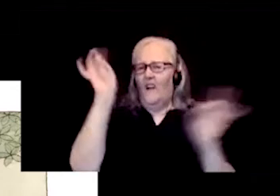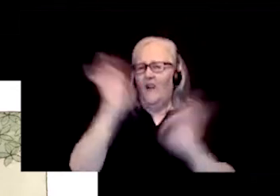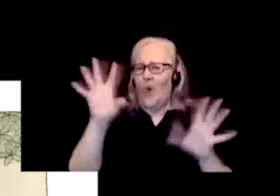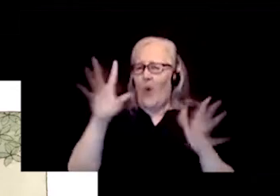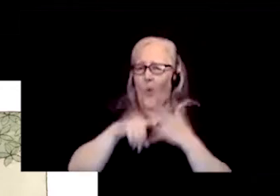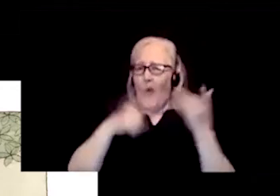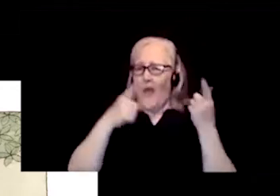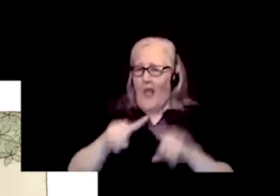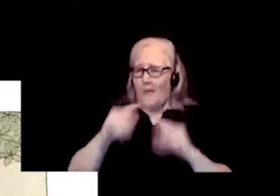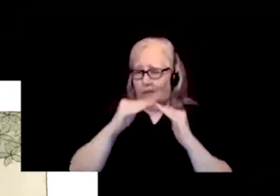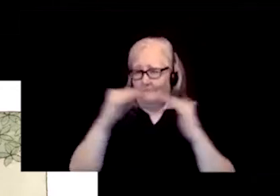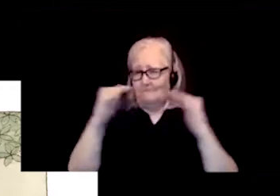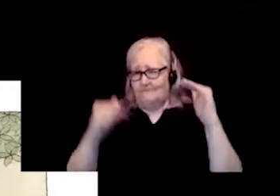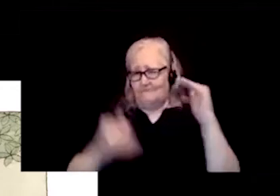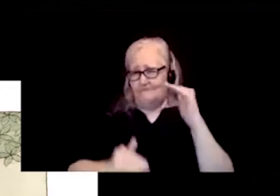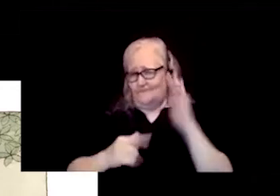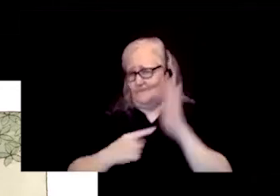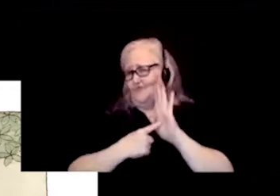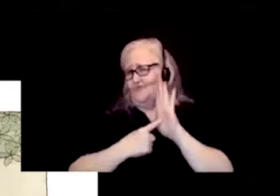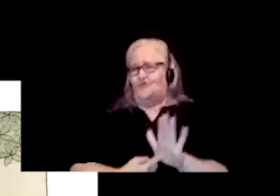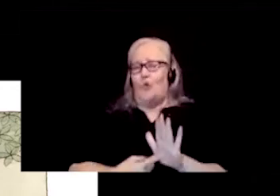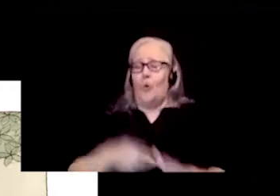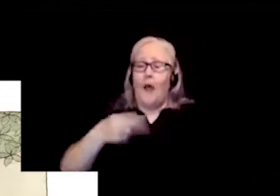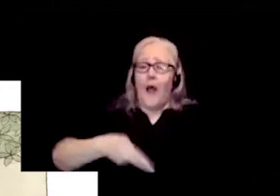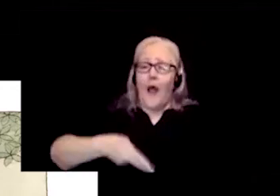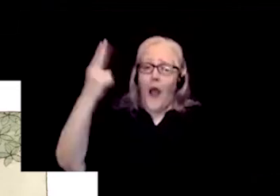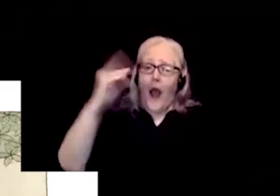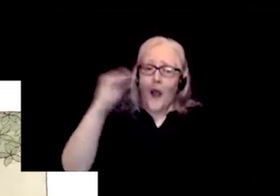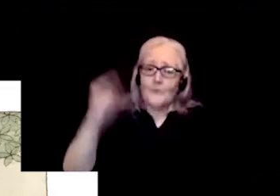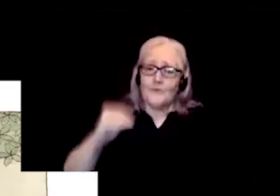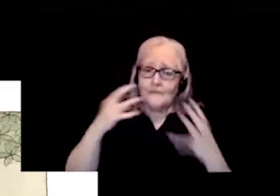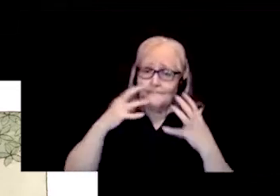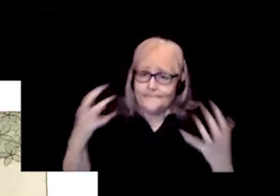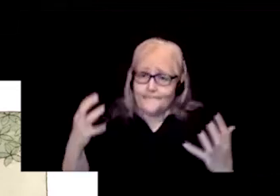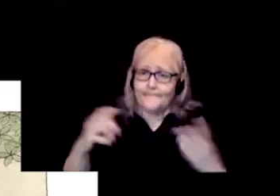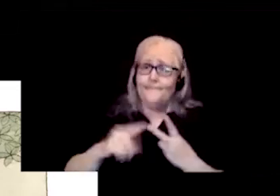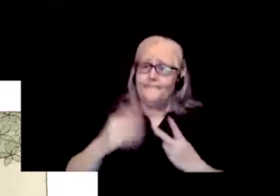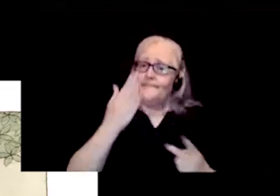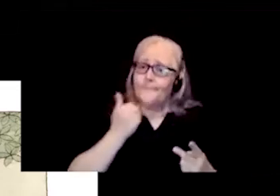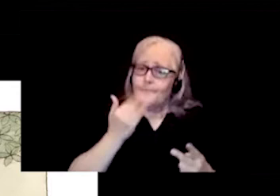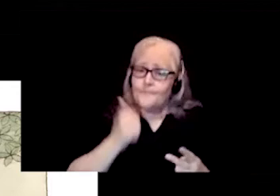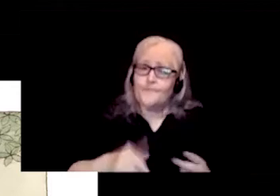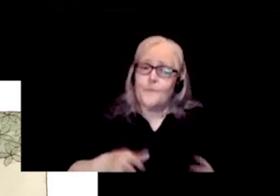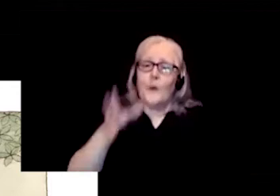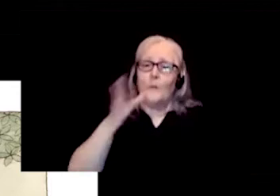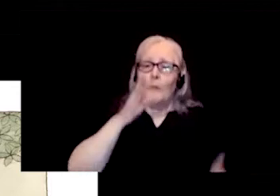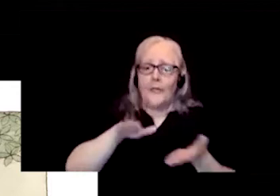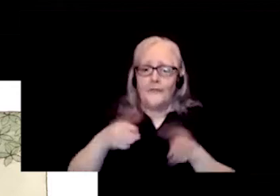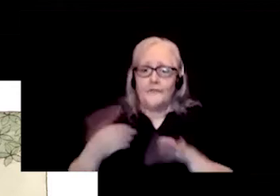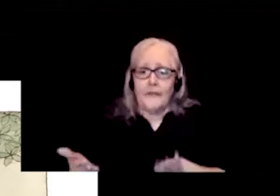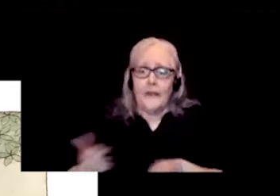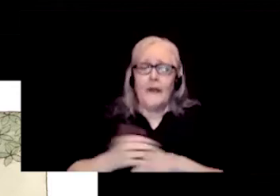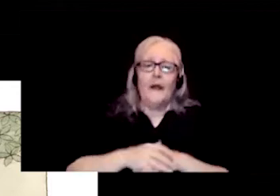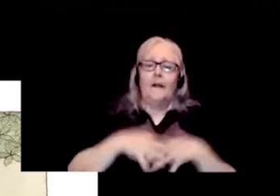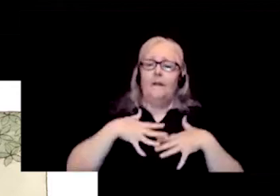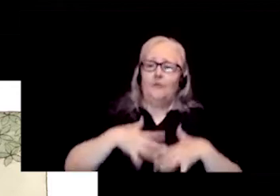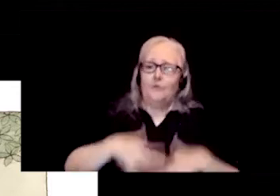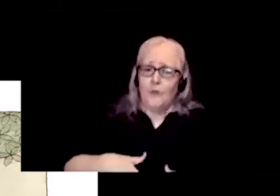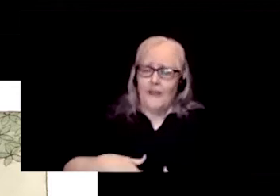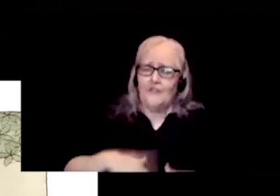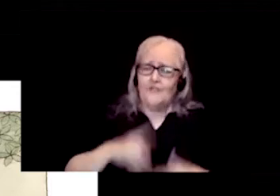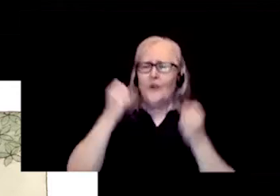it. High obesity rates, diabetes, maternal mortality, depression, and many other health issues can